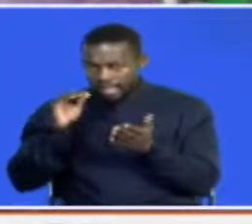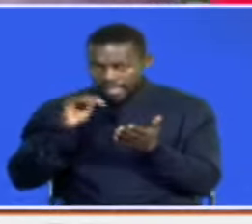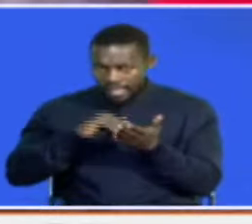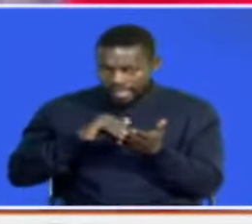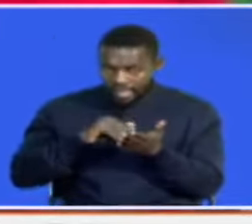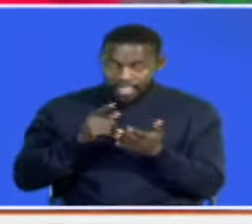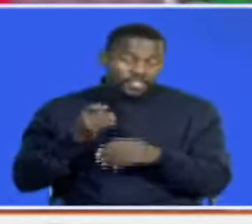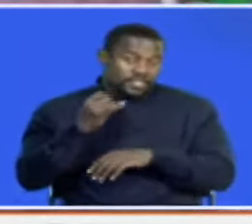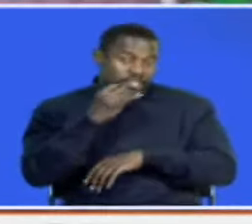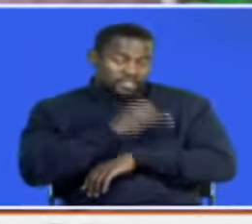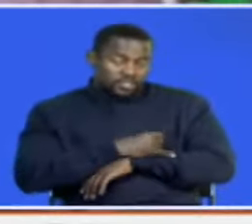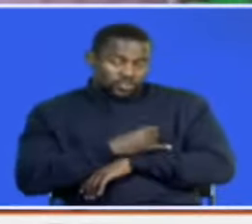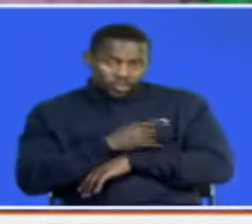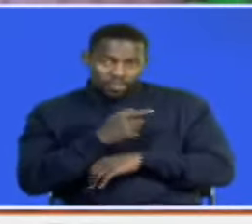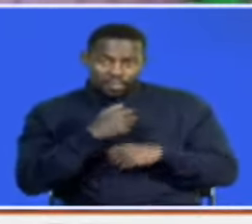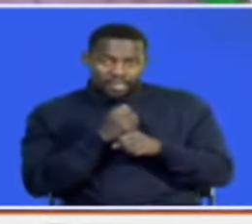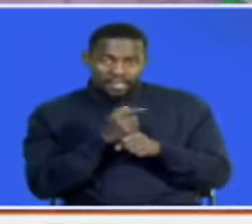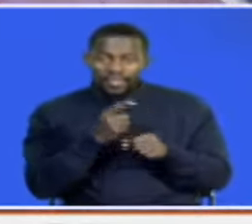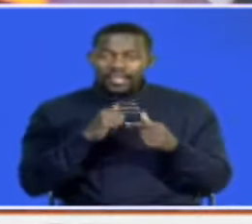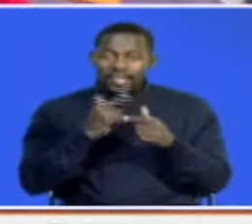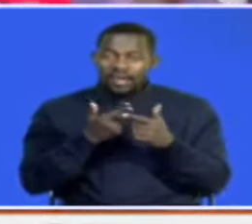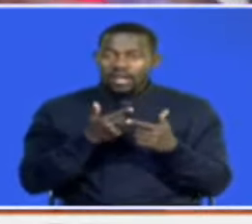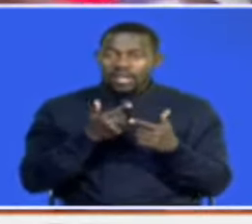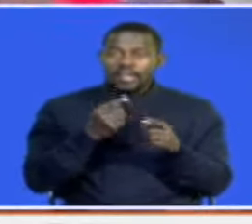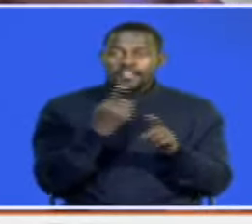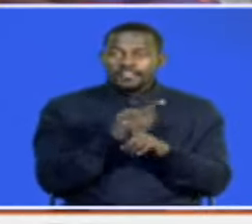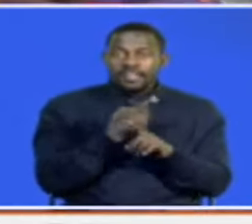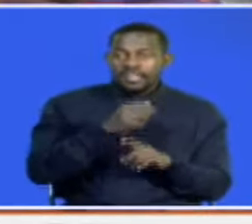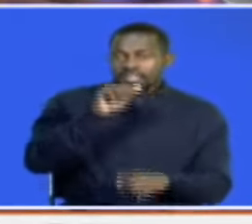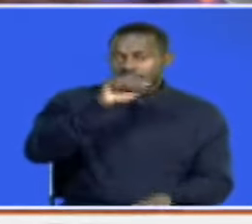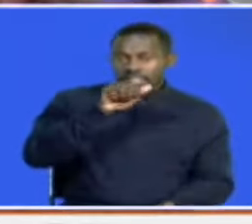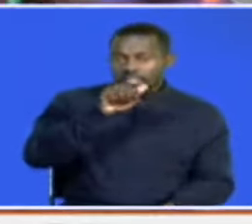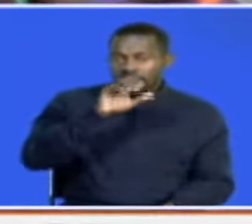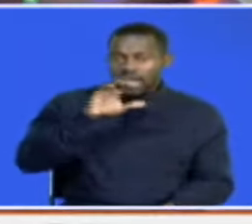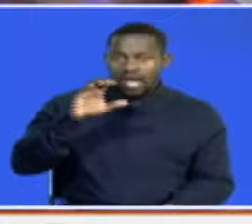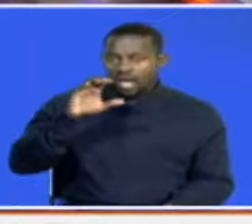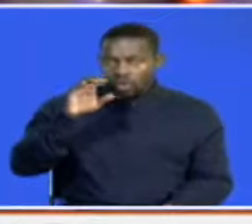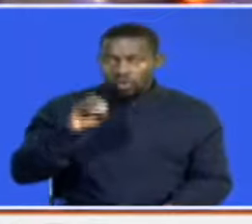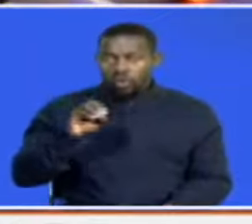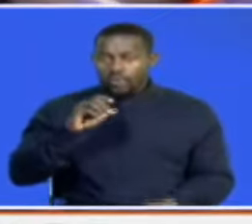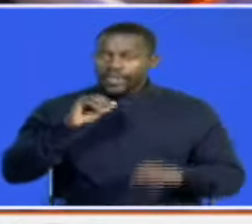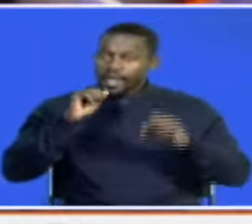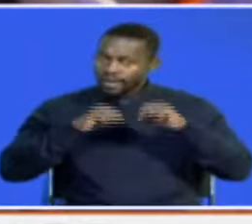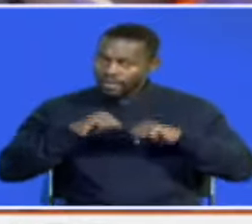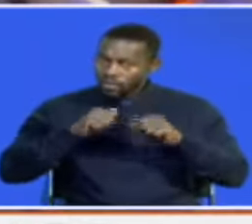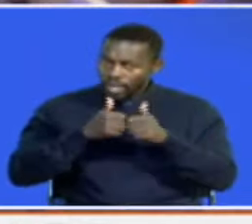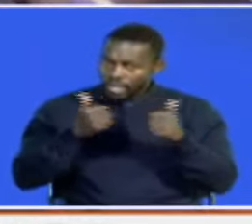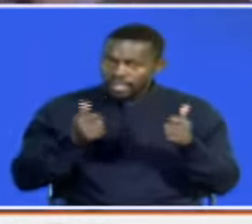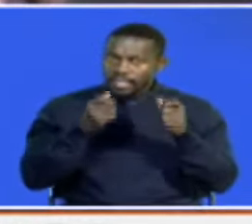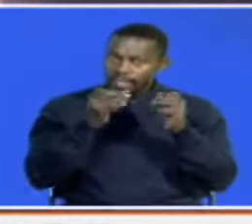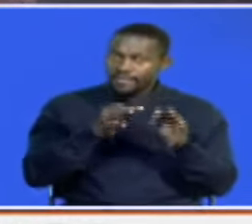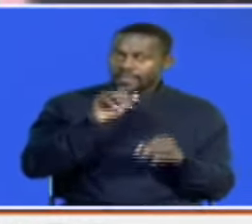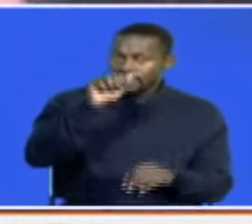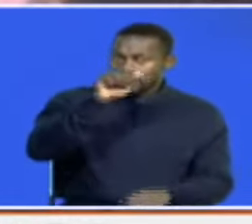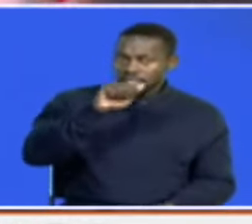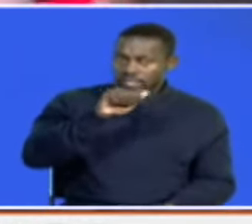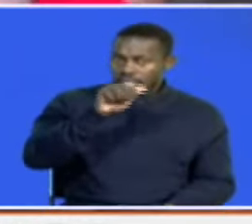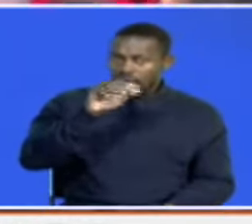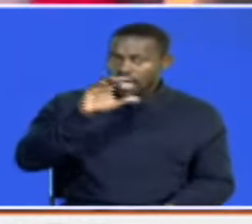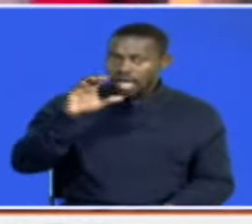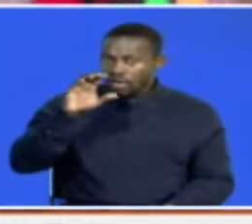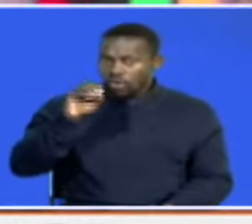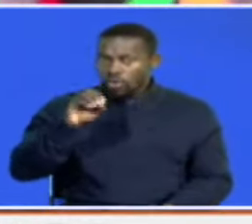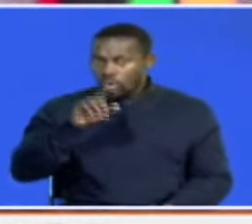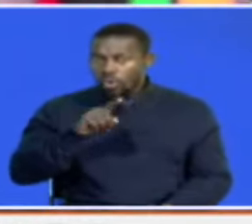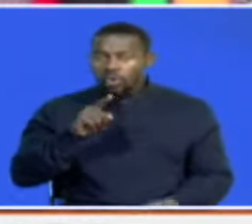we ensure within our circles, we give the framework of the vehicle. Maybe if a circle reach this fleet of the vehicle,